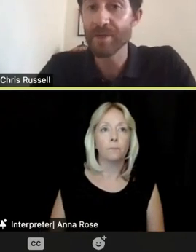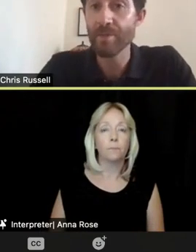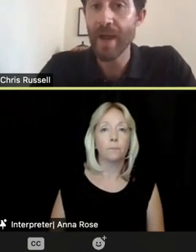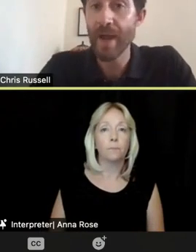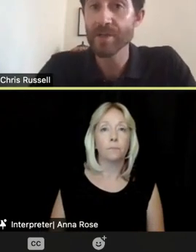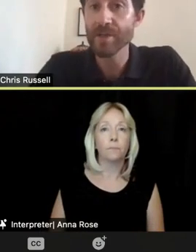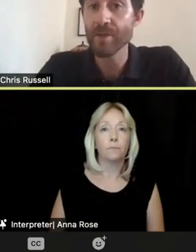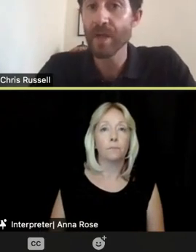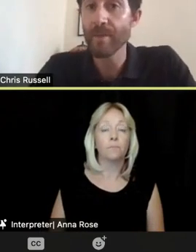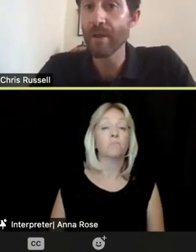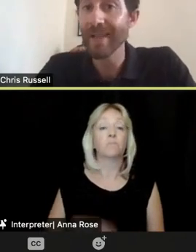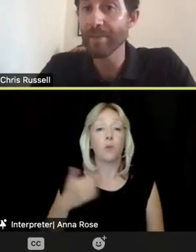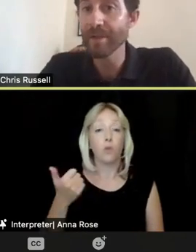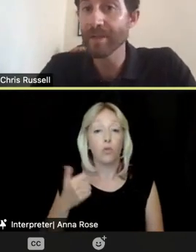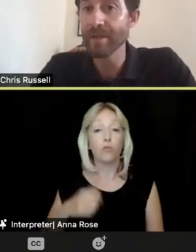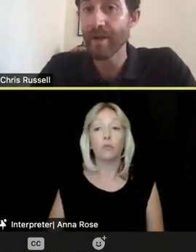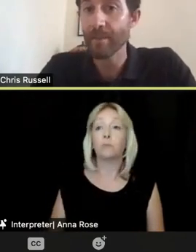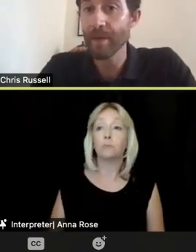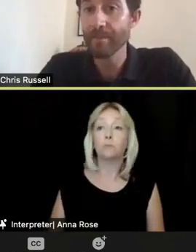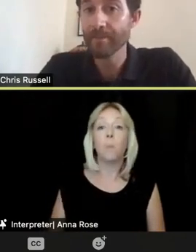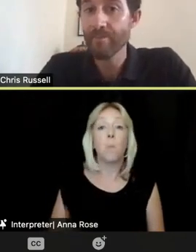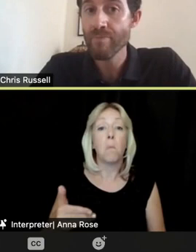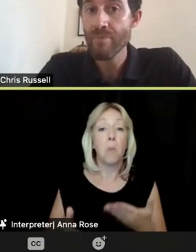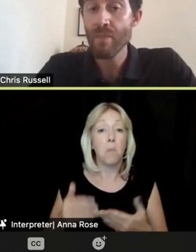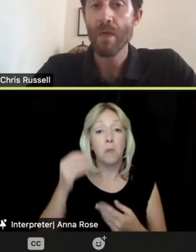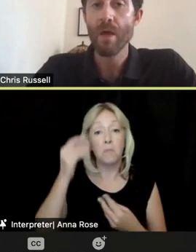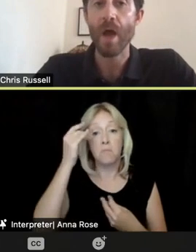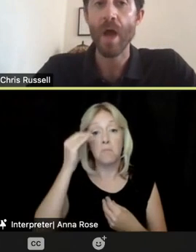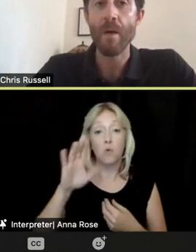Tangible symbols, you might also think about labeling the environment.